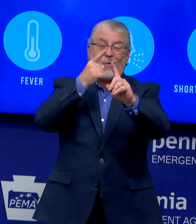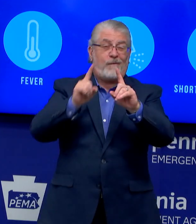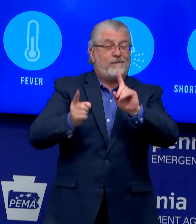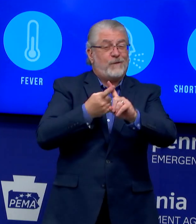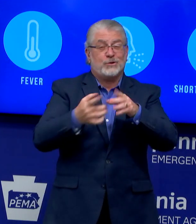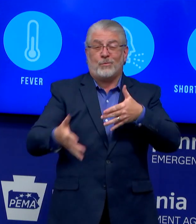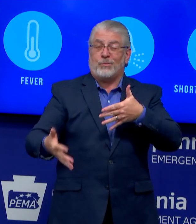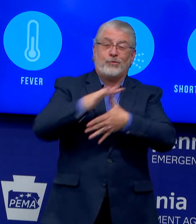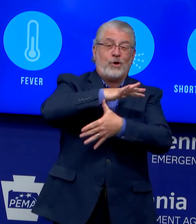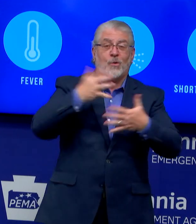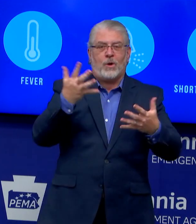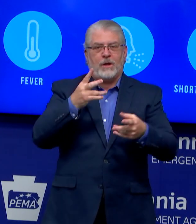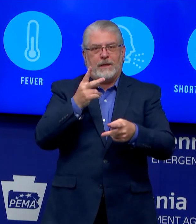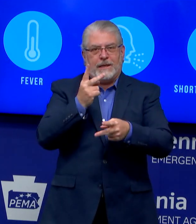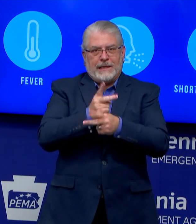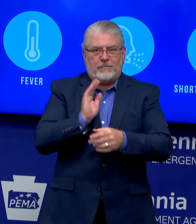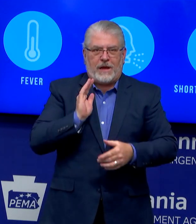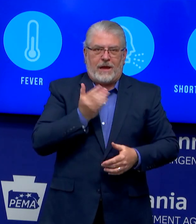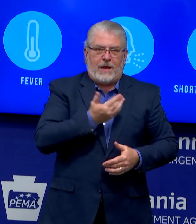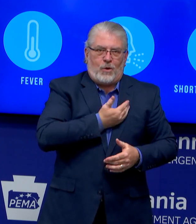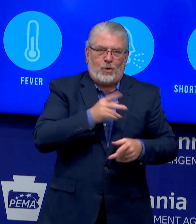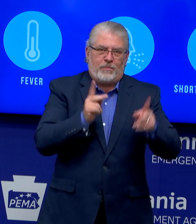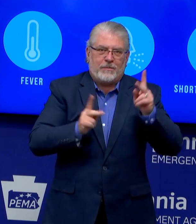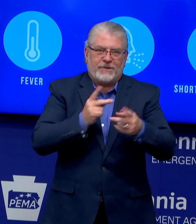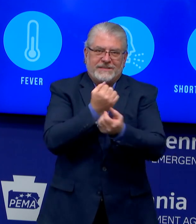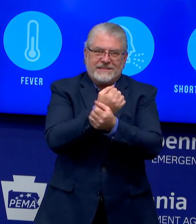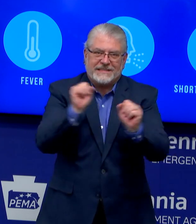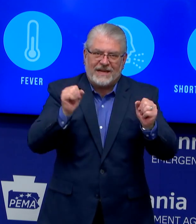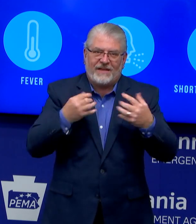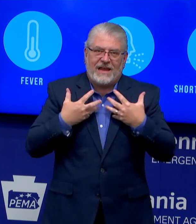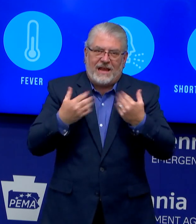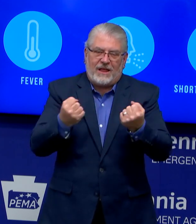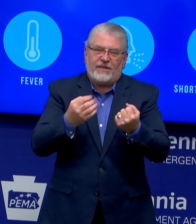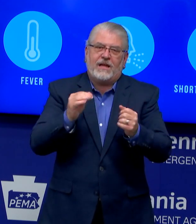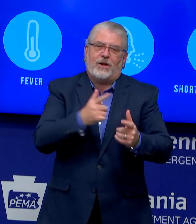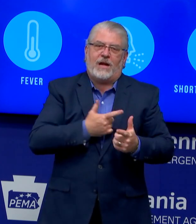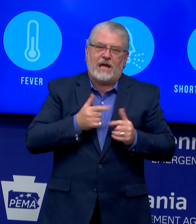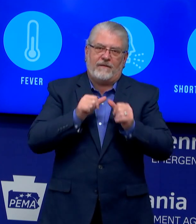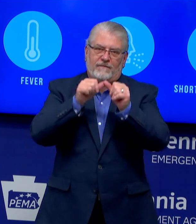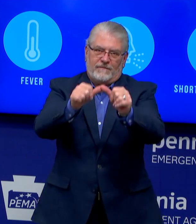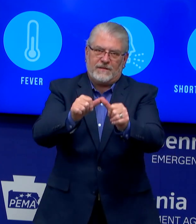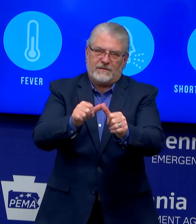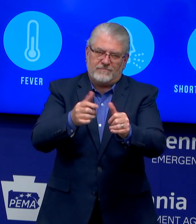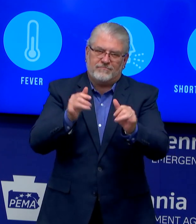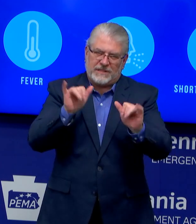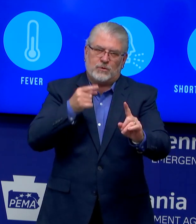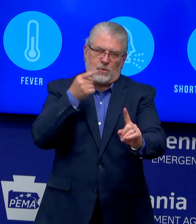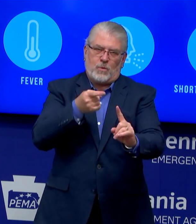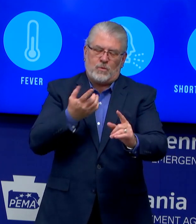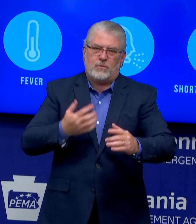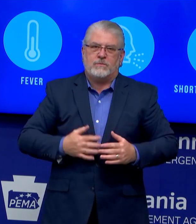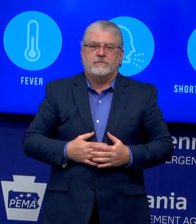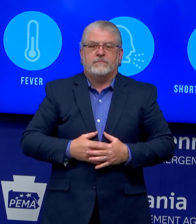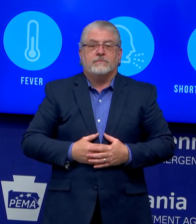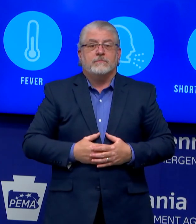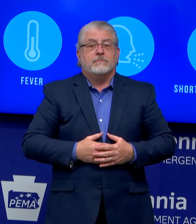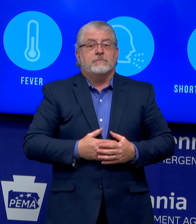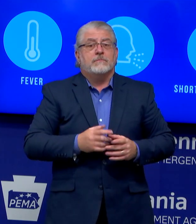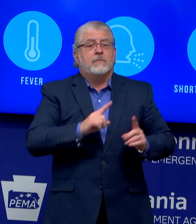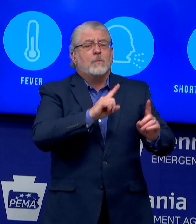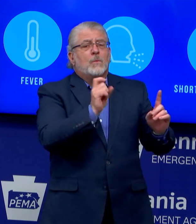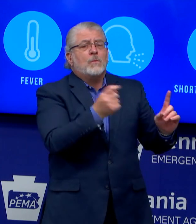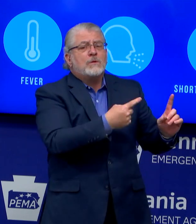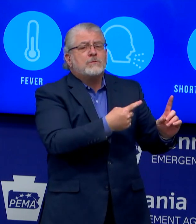the Altoona Mirror that might be just an elaboration on what you just talked about. Can you describe how things will eventually open back up and what will be the